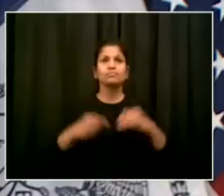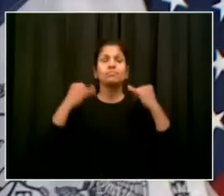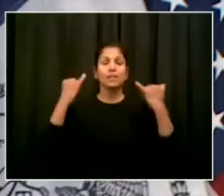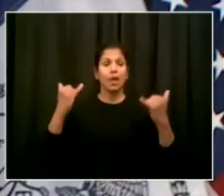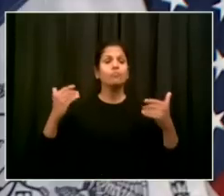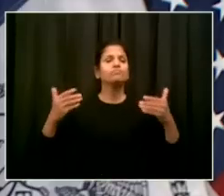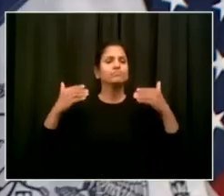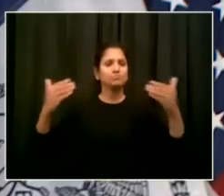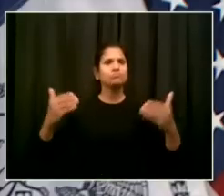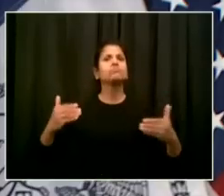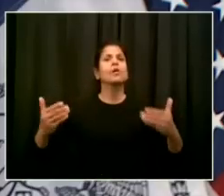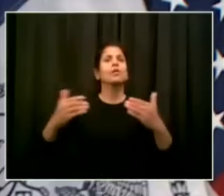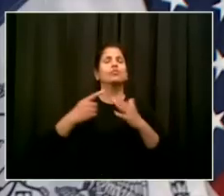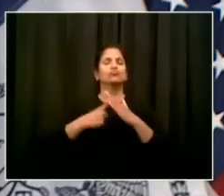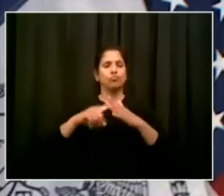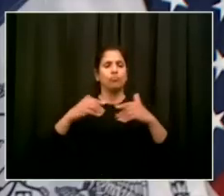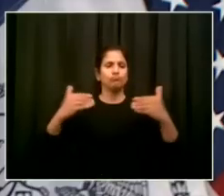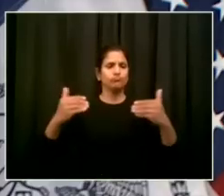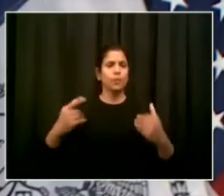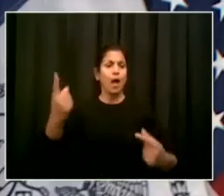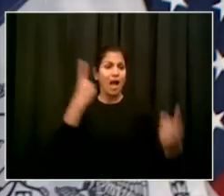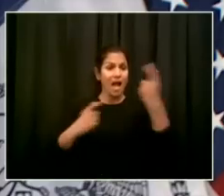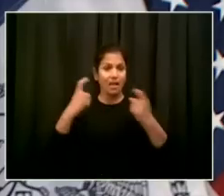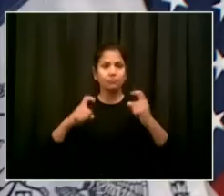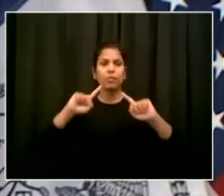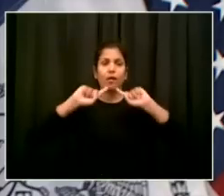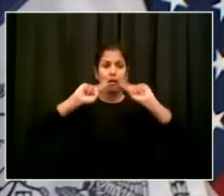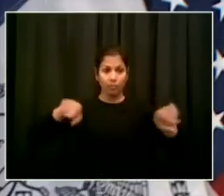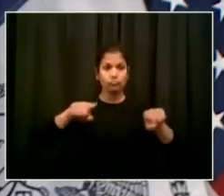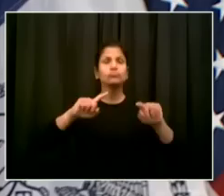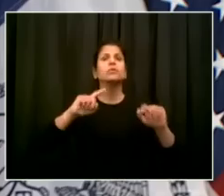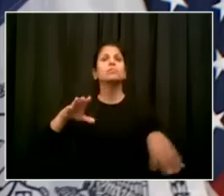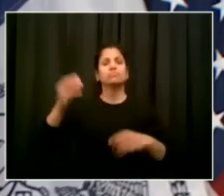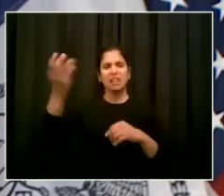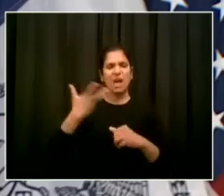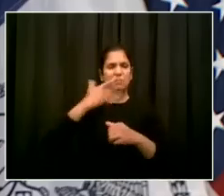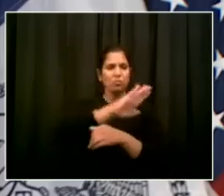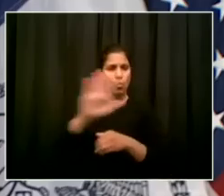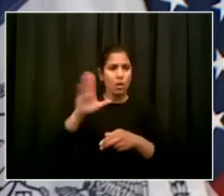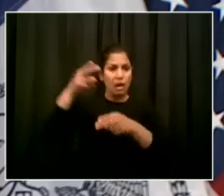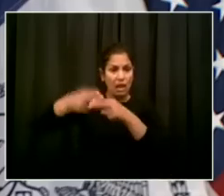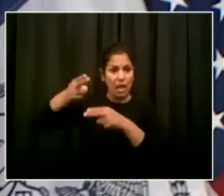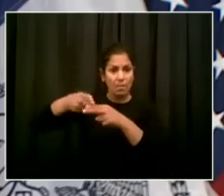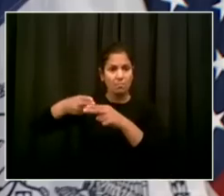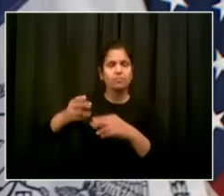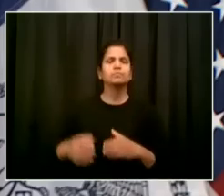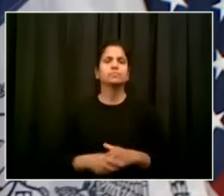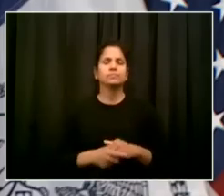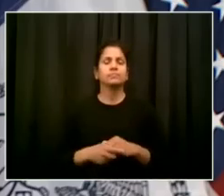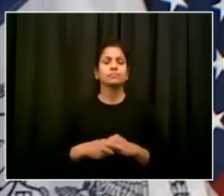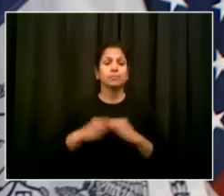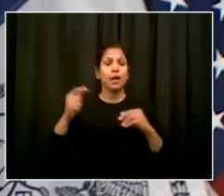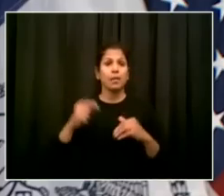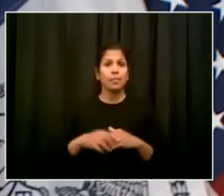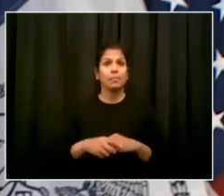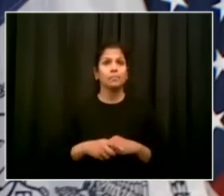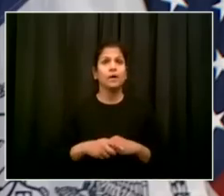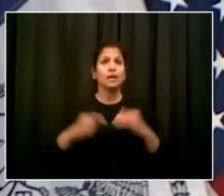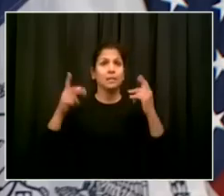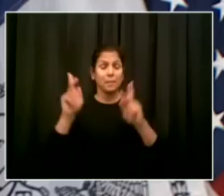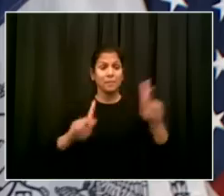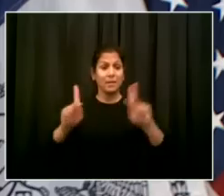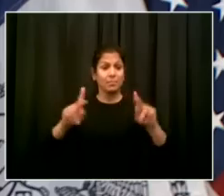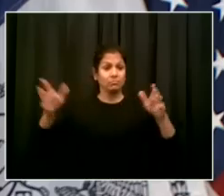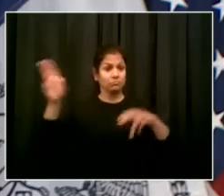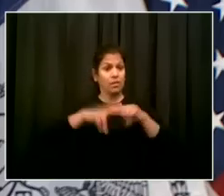colleagues in the media, and please let me know the name and outlet of each journalist. Hi all, we'll now begin our Q&A. Today with us